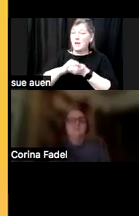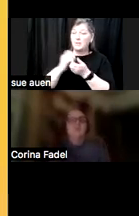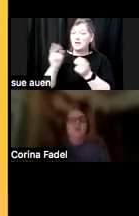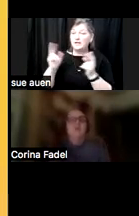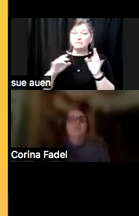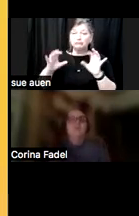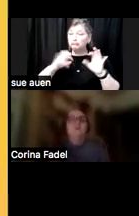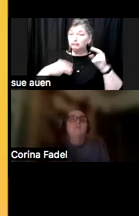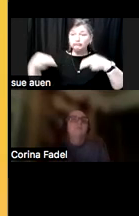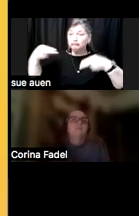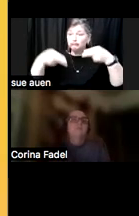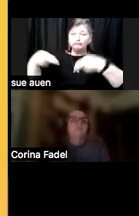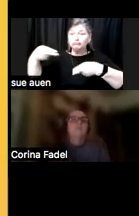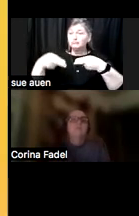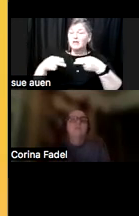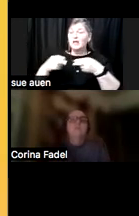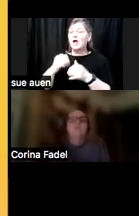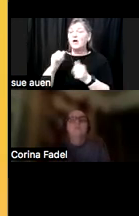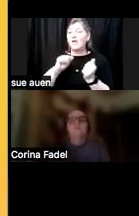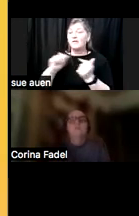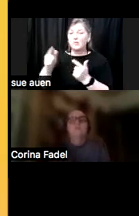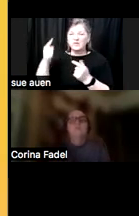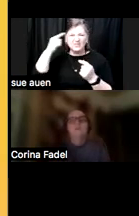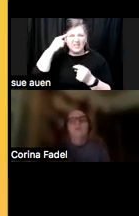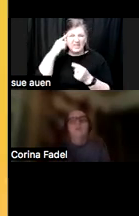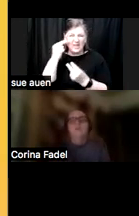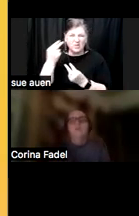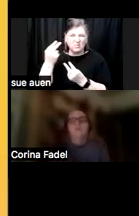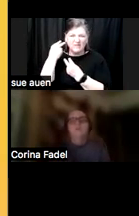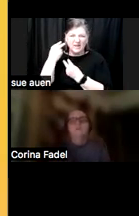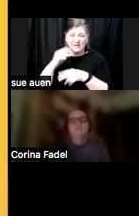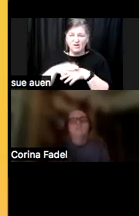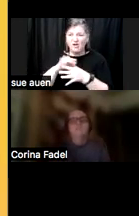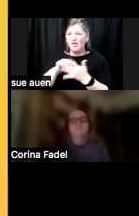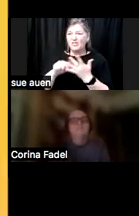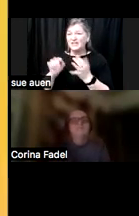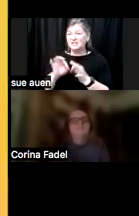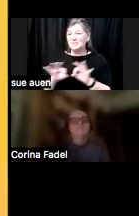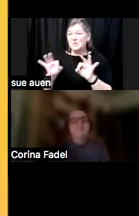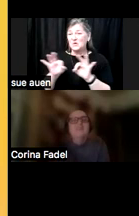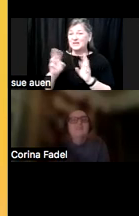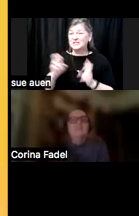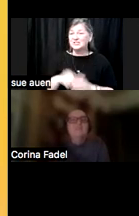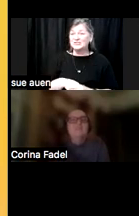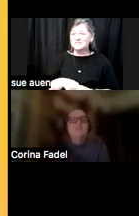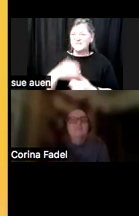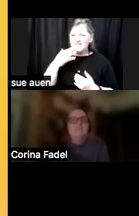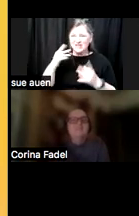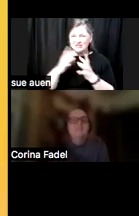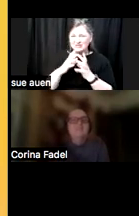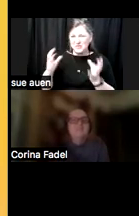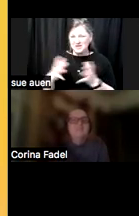see how everyone is kind of thinking and reflecting on these inquiries. Thank you so